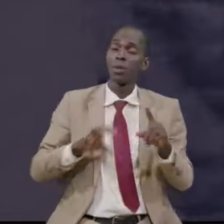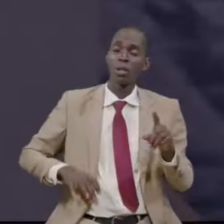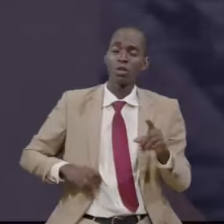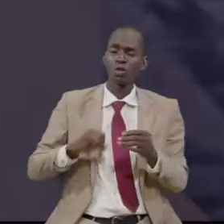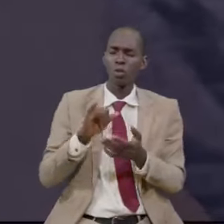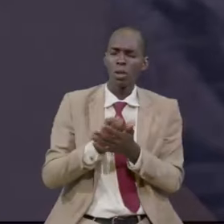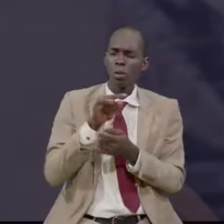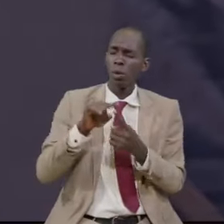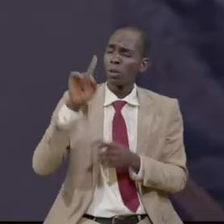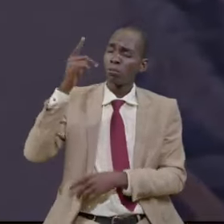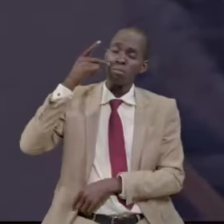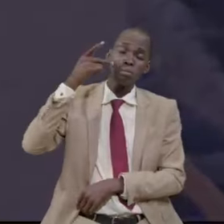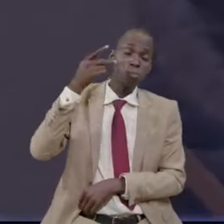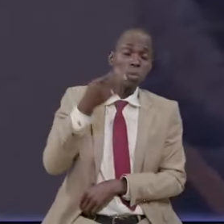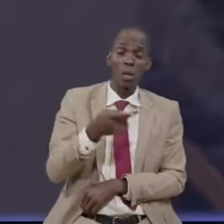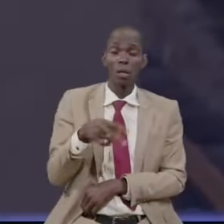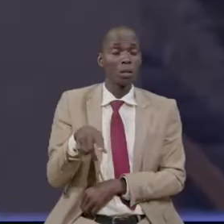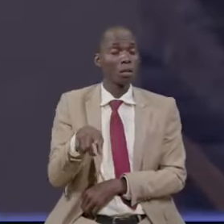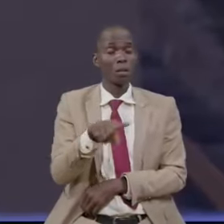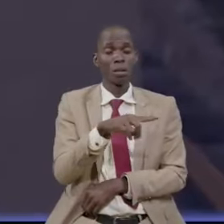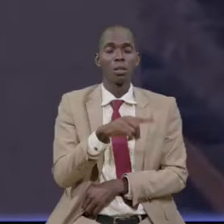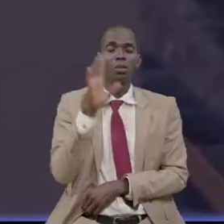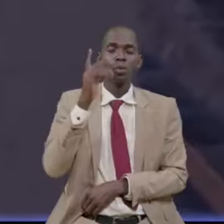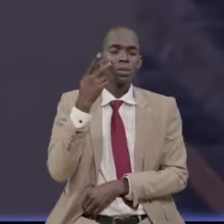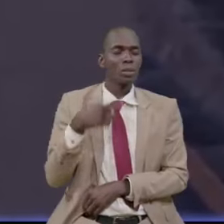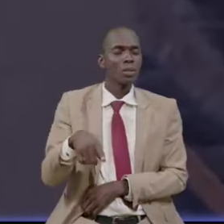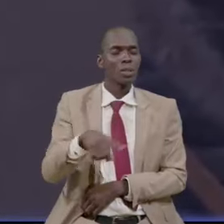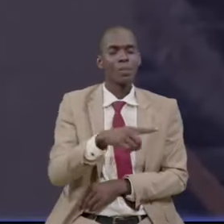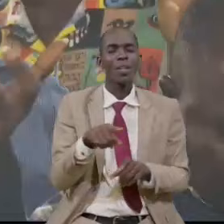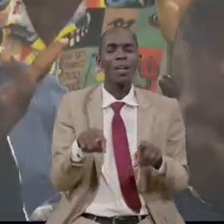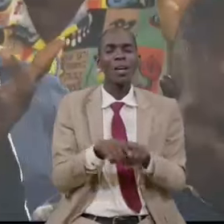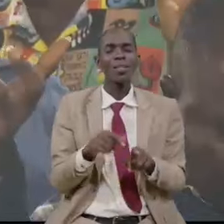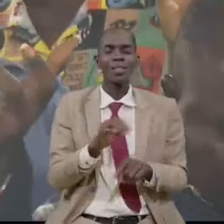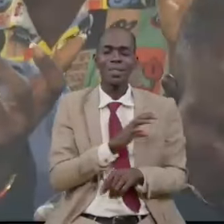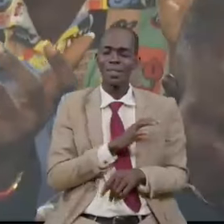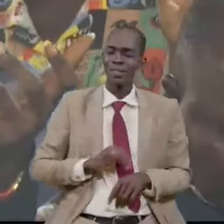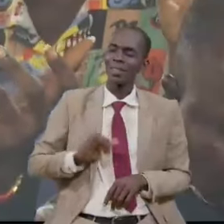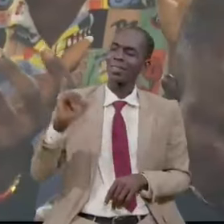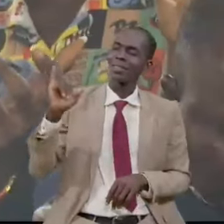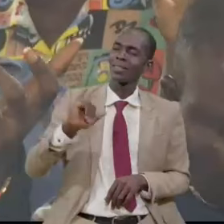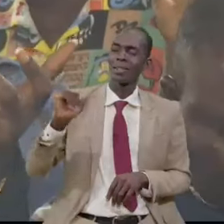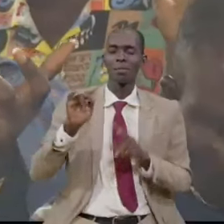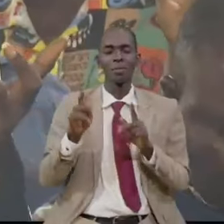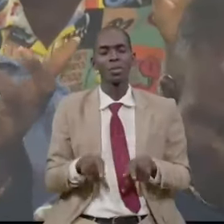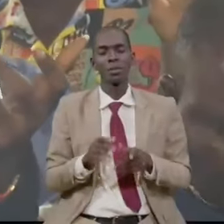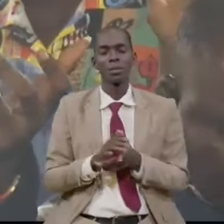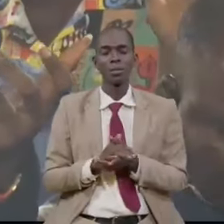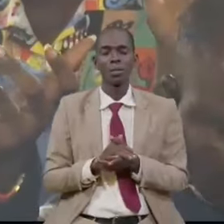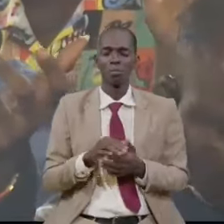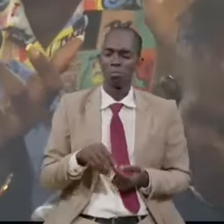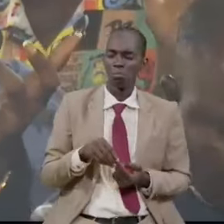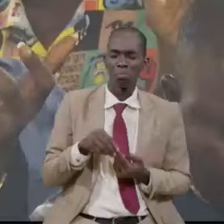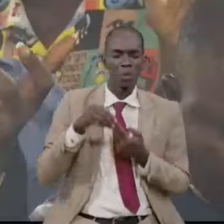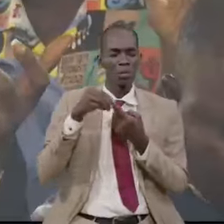them as a Christ-like person, peculiar,